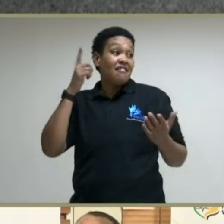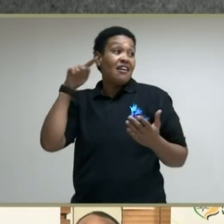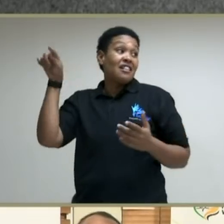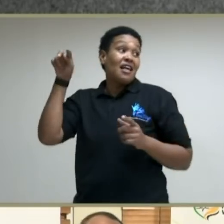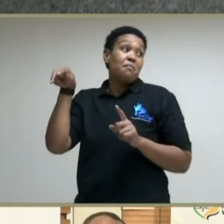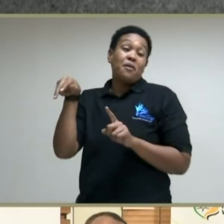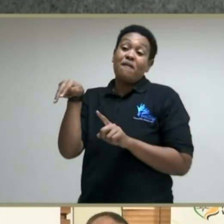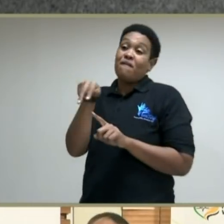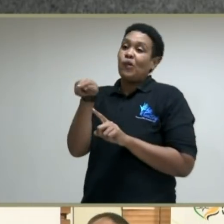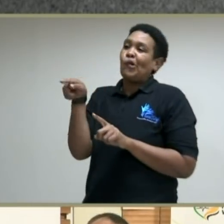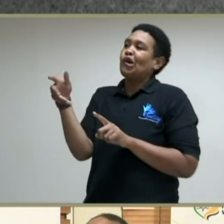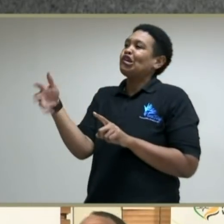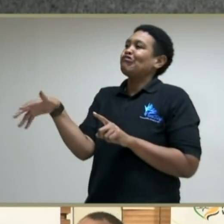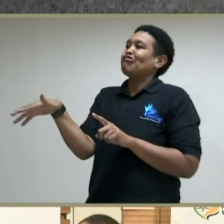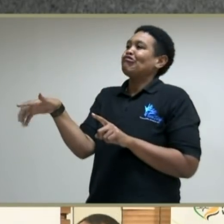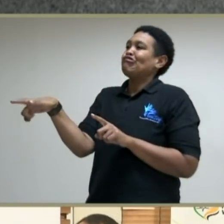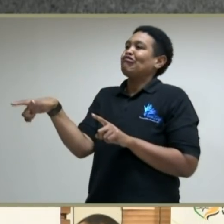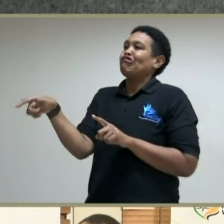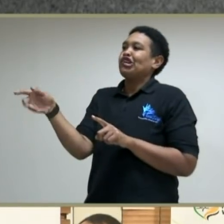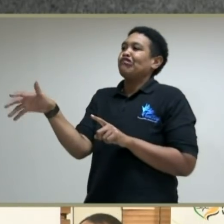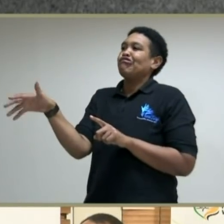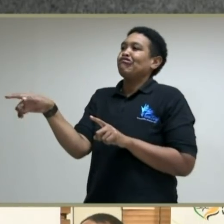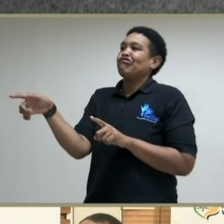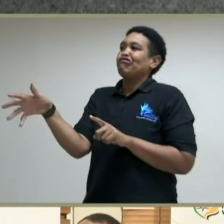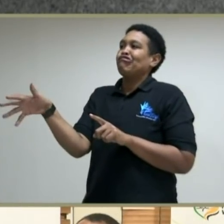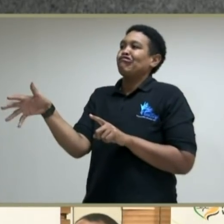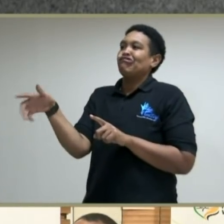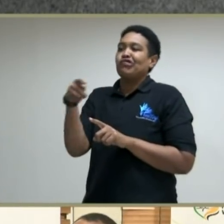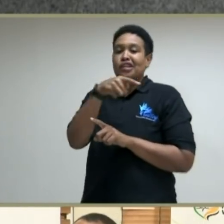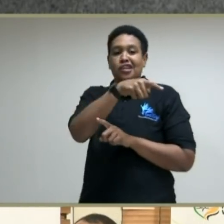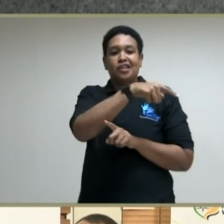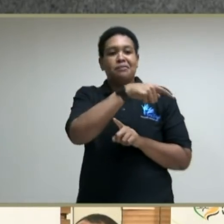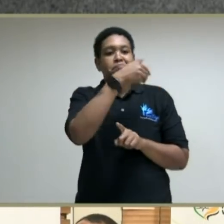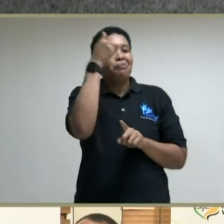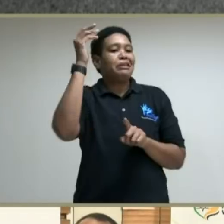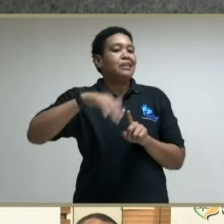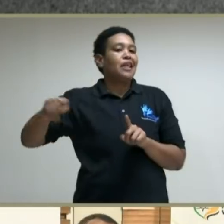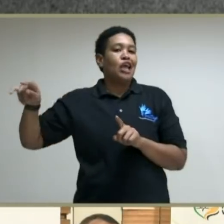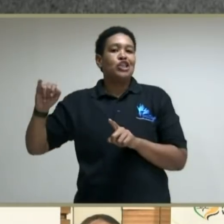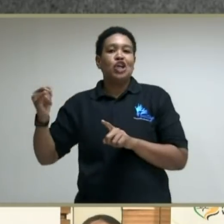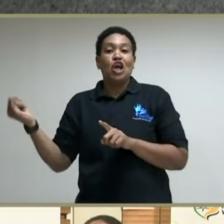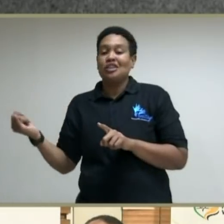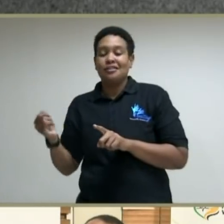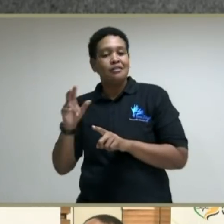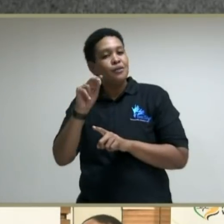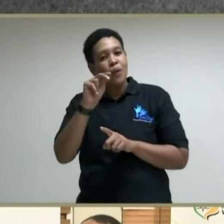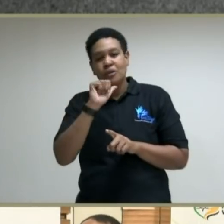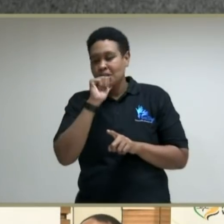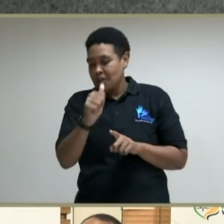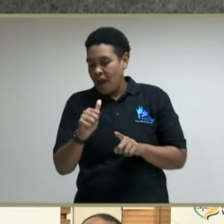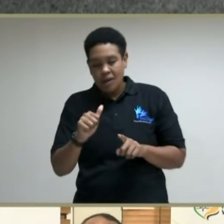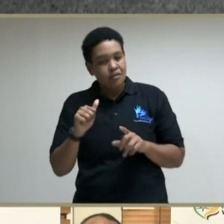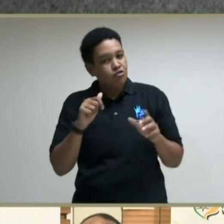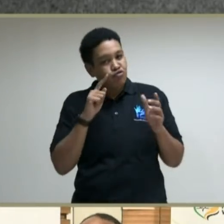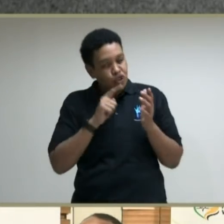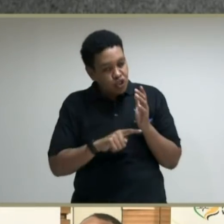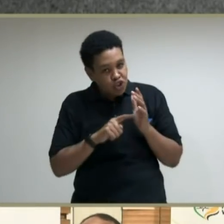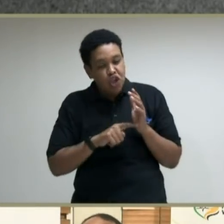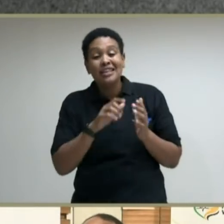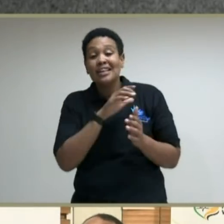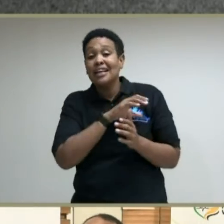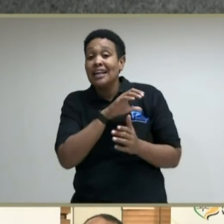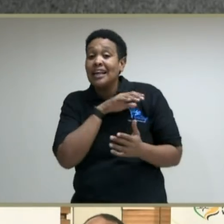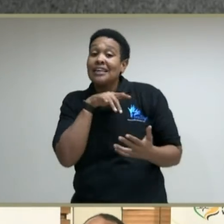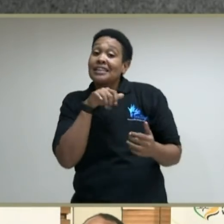an inferior product when they are not. The research, the clinical science, the studies